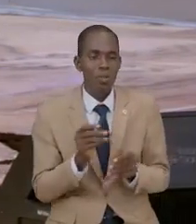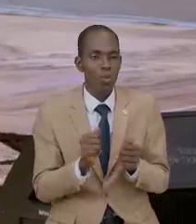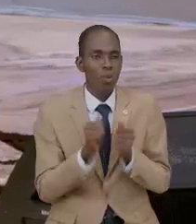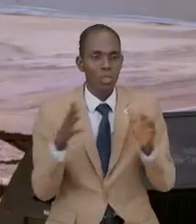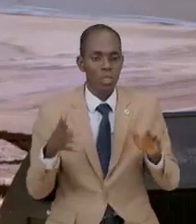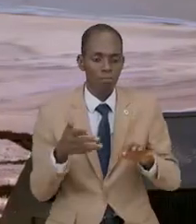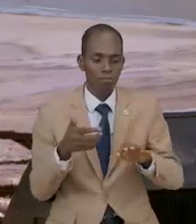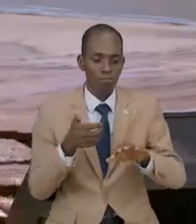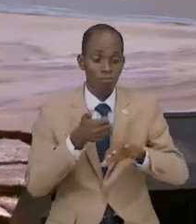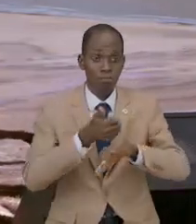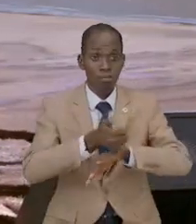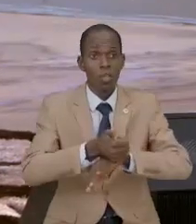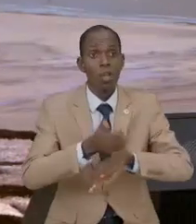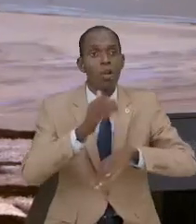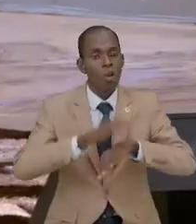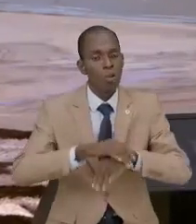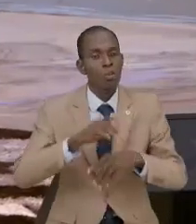blameless